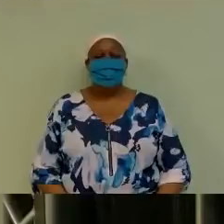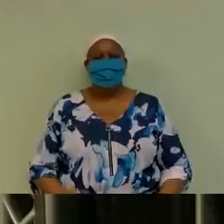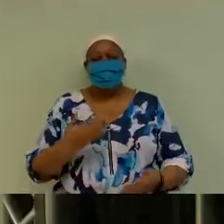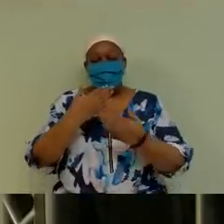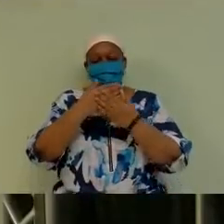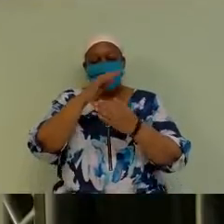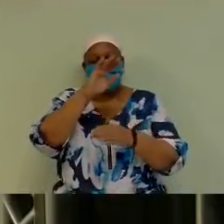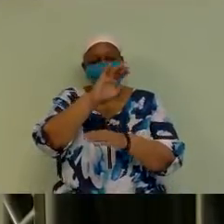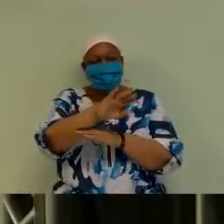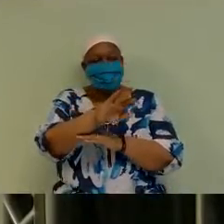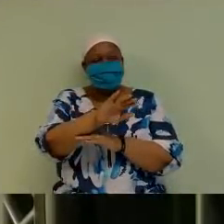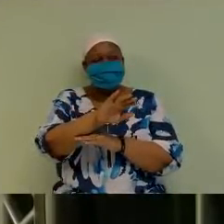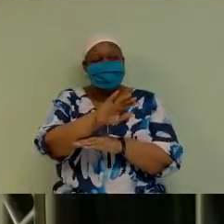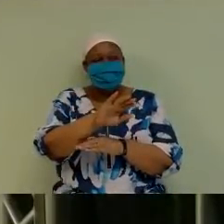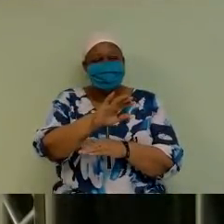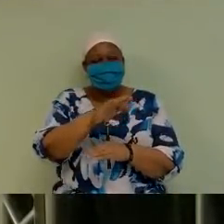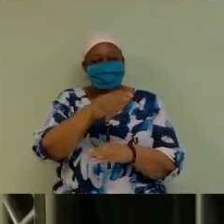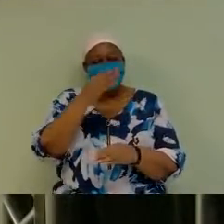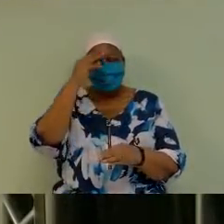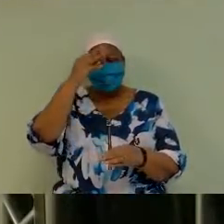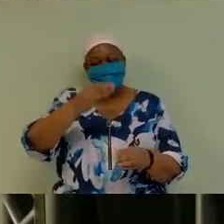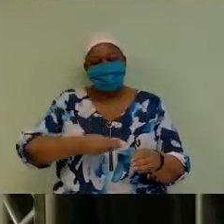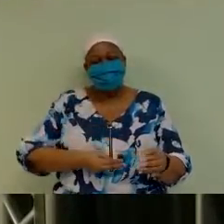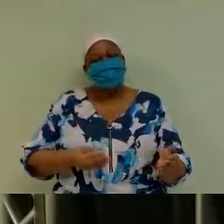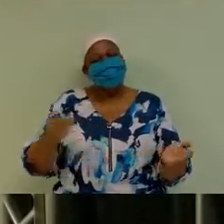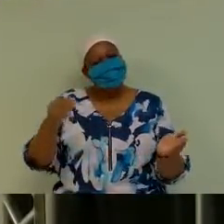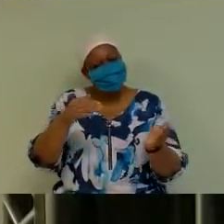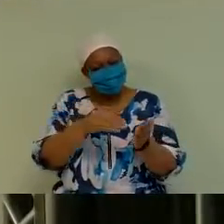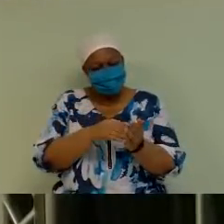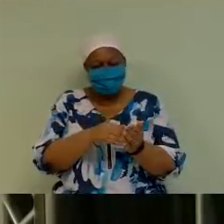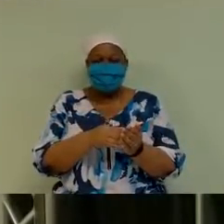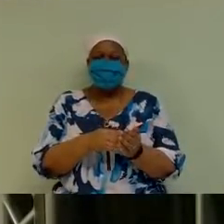Good day and welcome back.